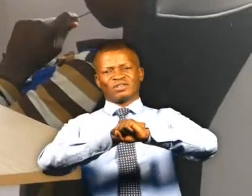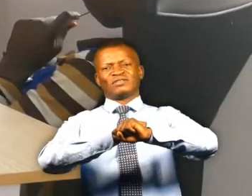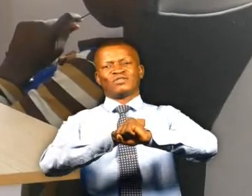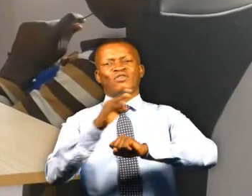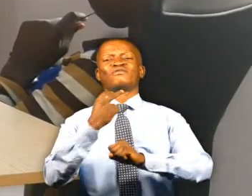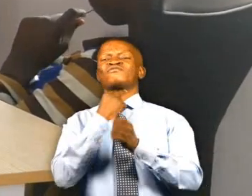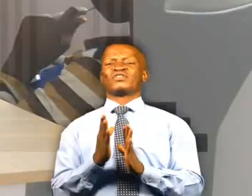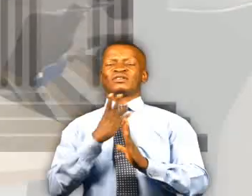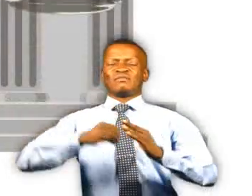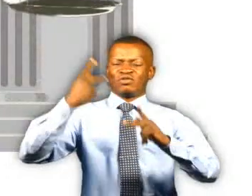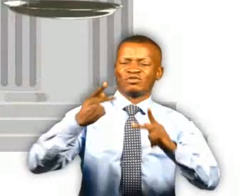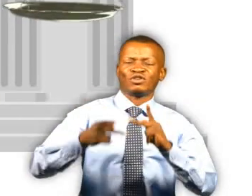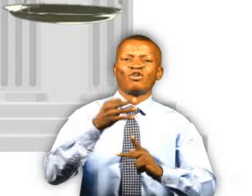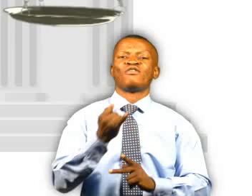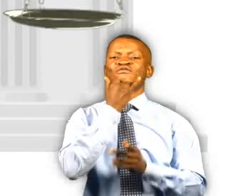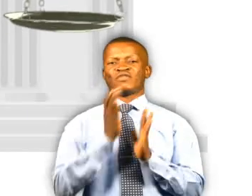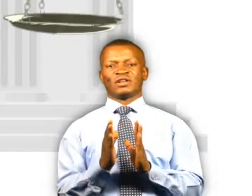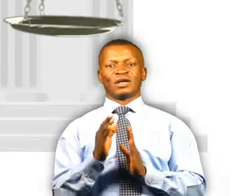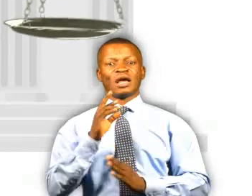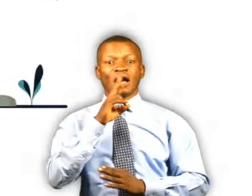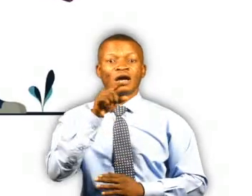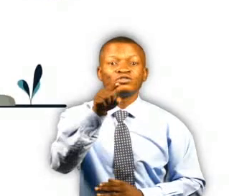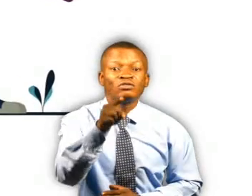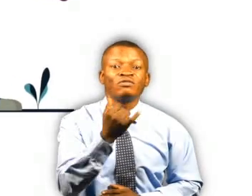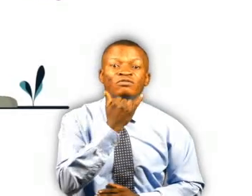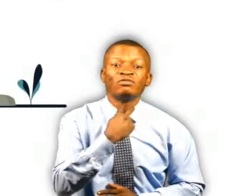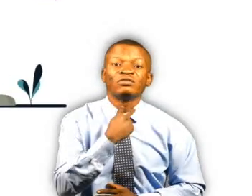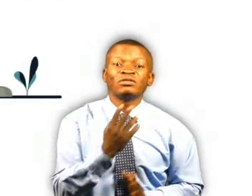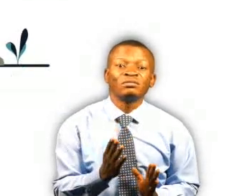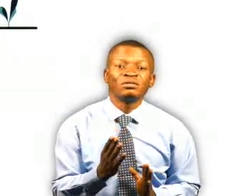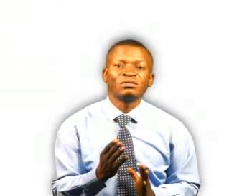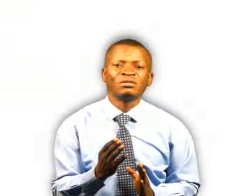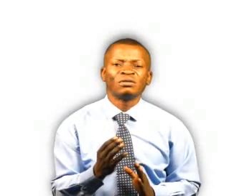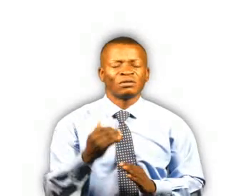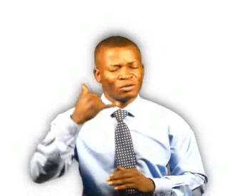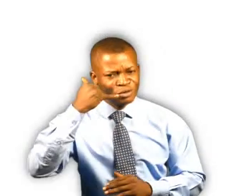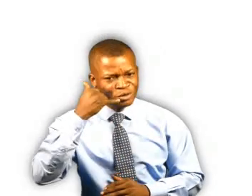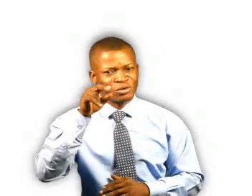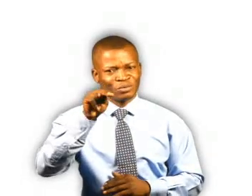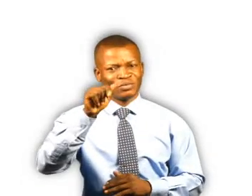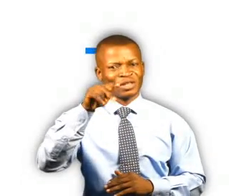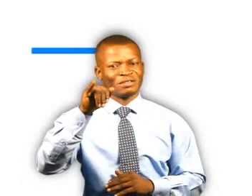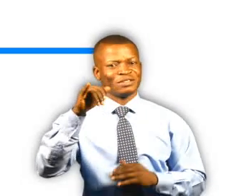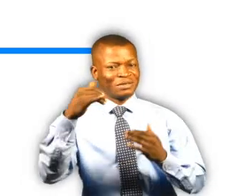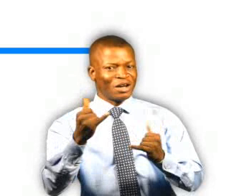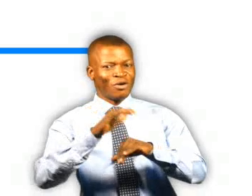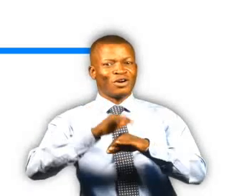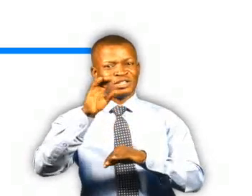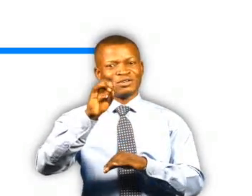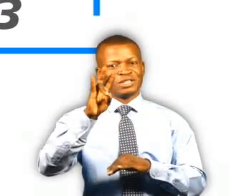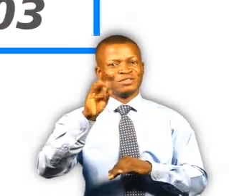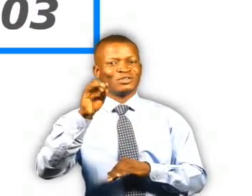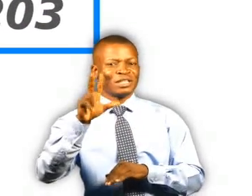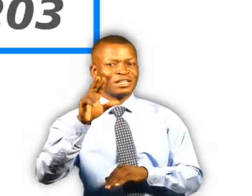protection of victims and speedy prosecution of offenders. Are you a victim? Waste no time. Call NAPTIP now on